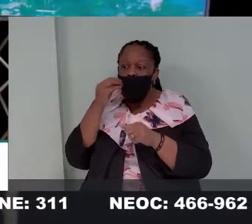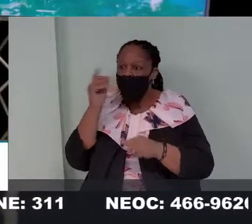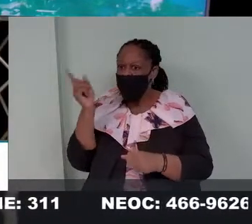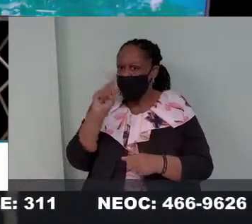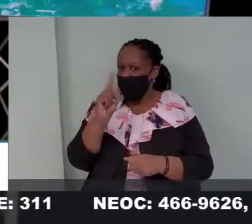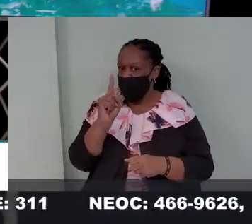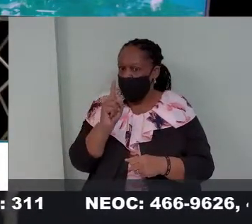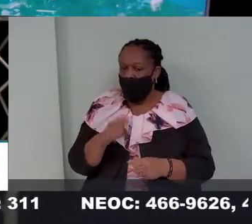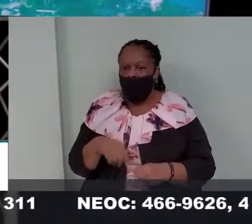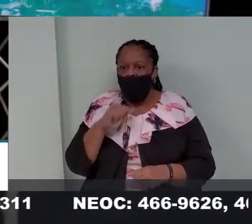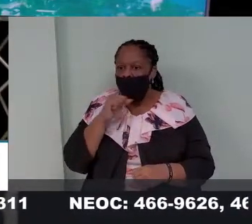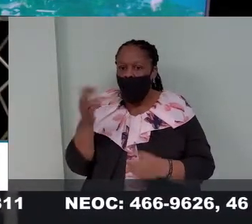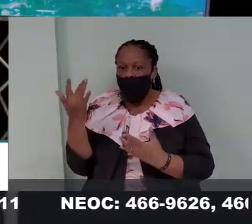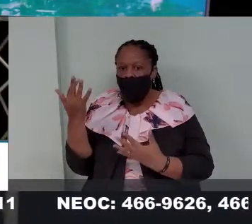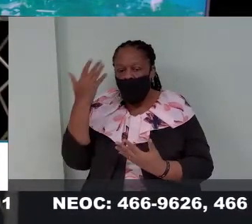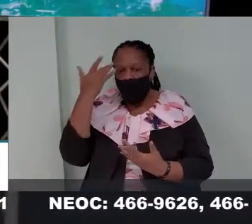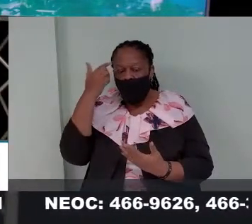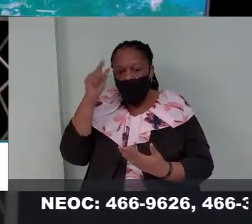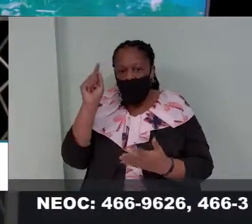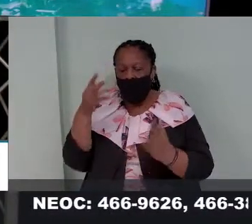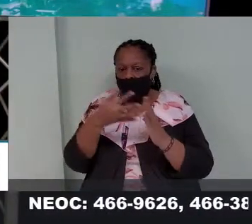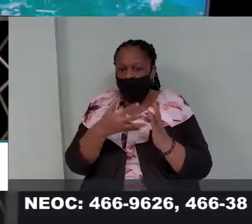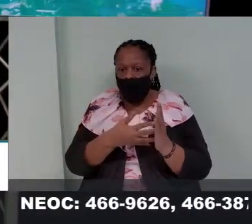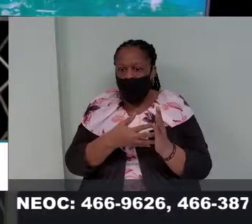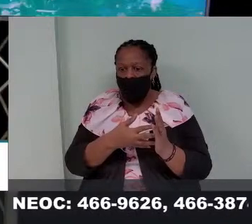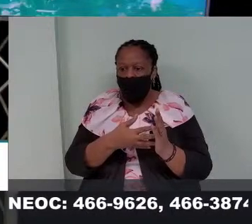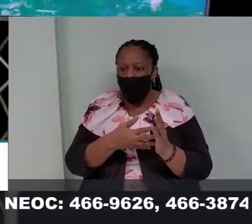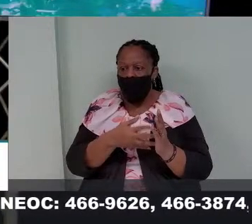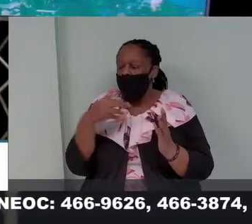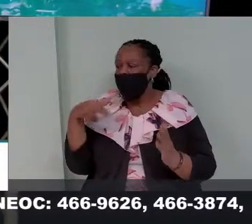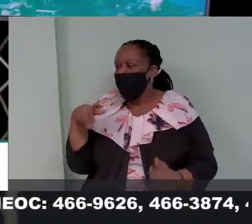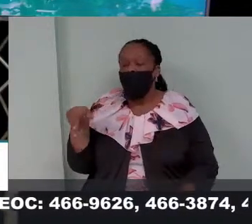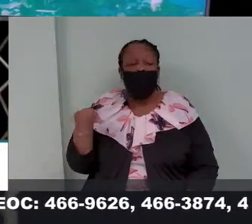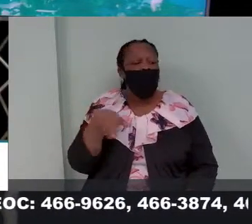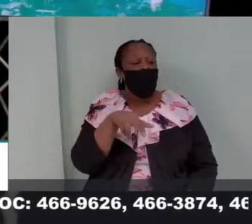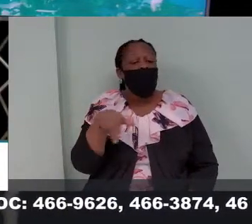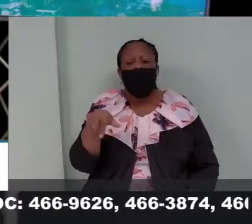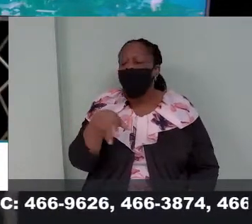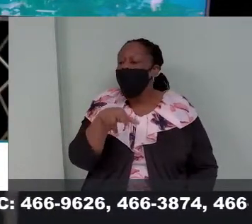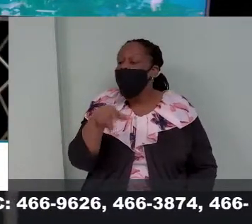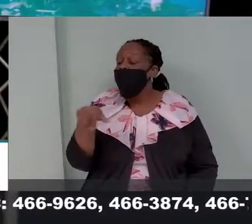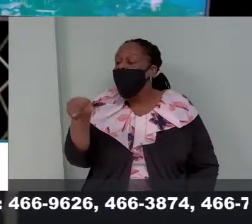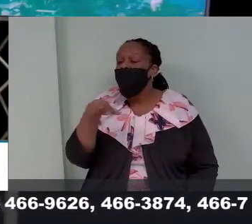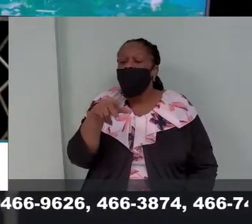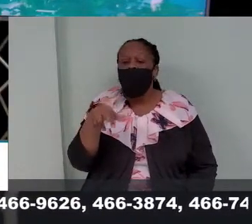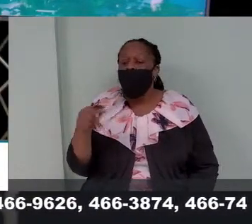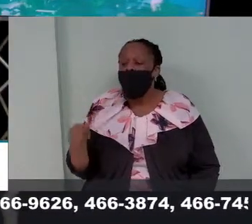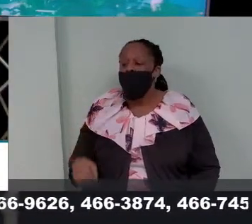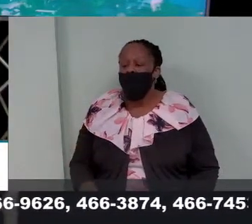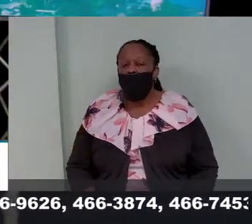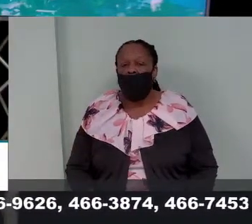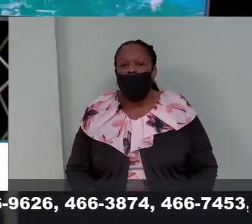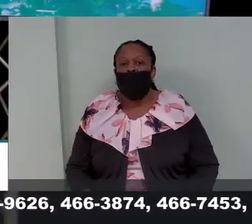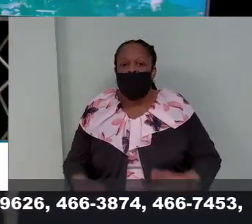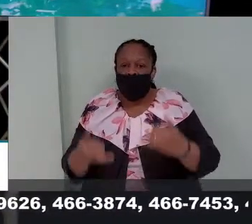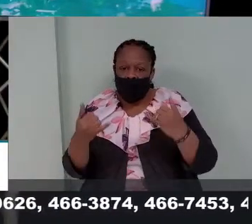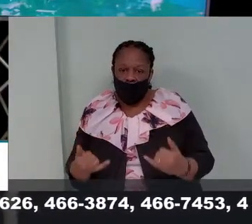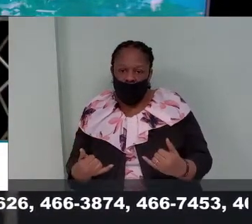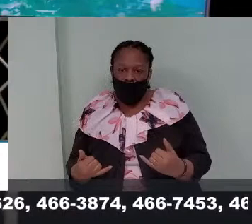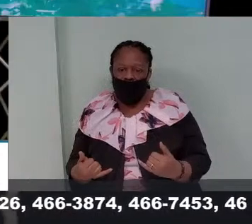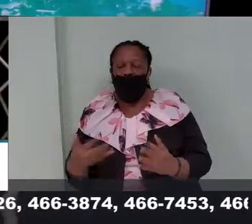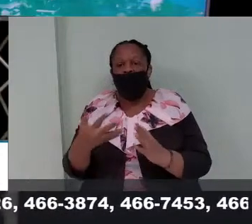the test that was done on the day before they would have exited their place of abode. They did